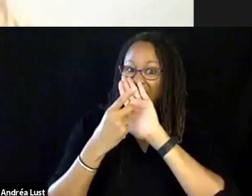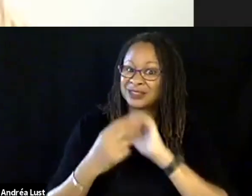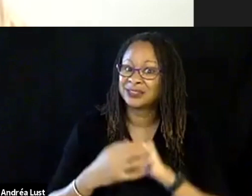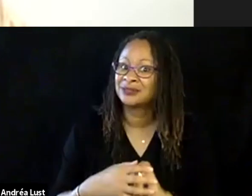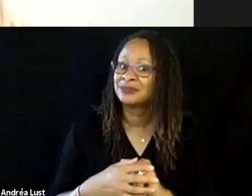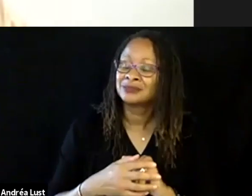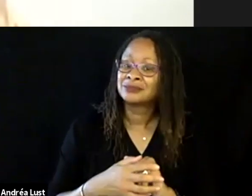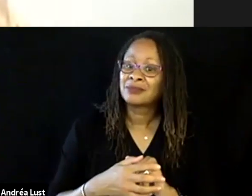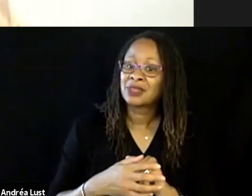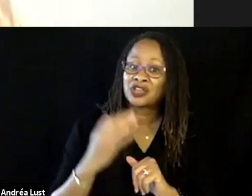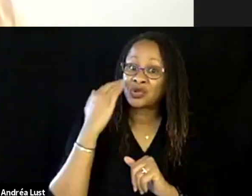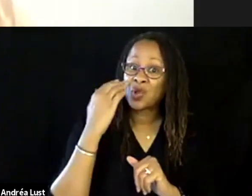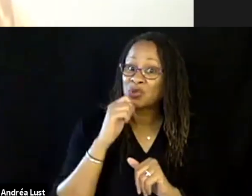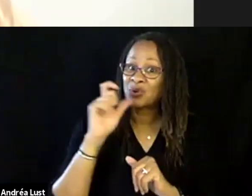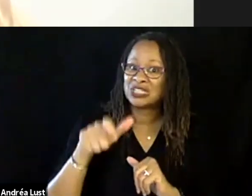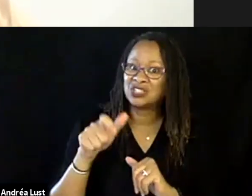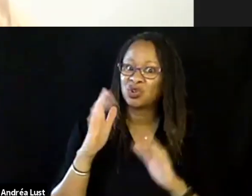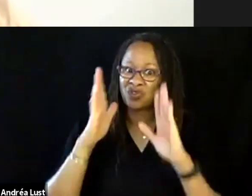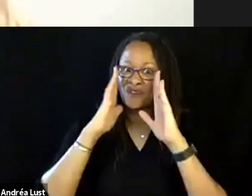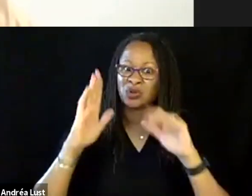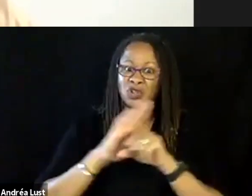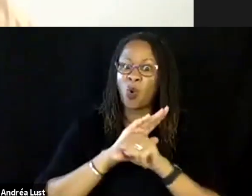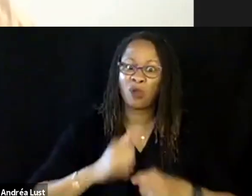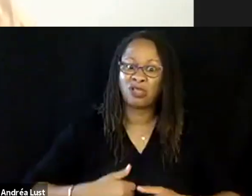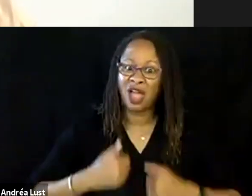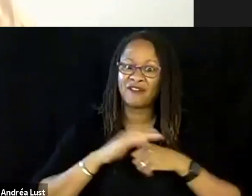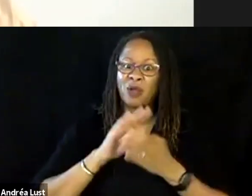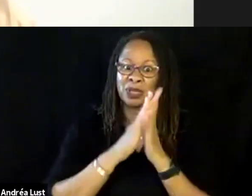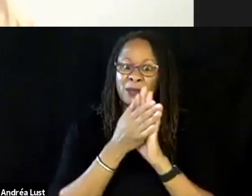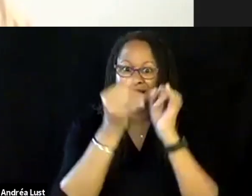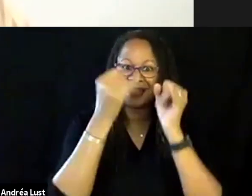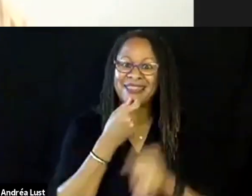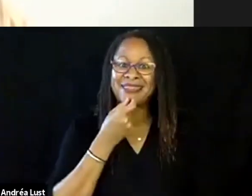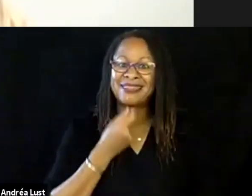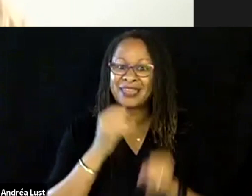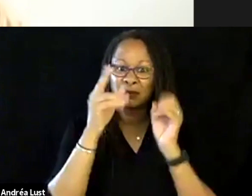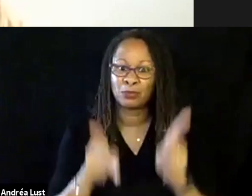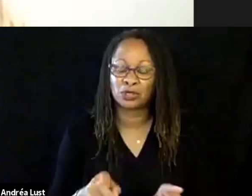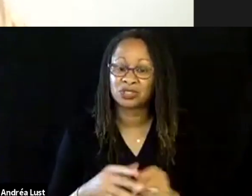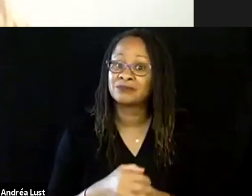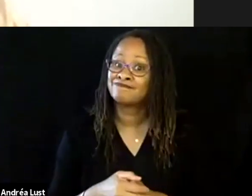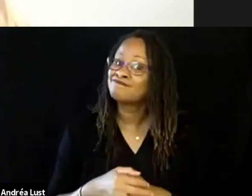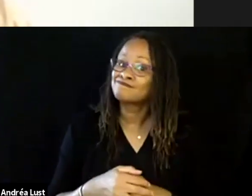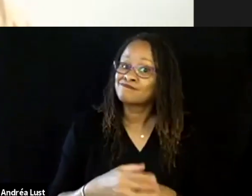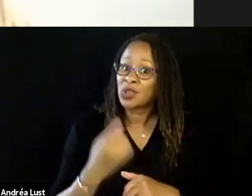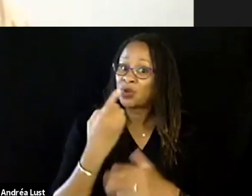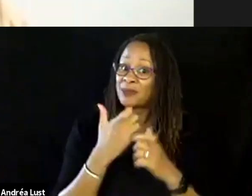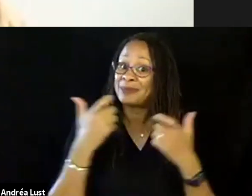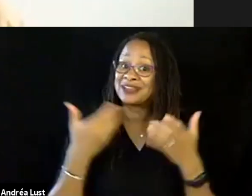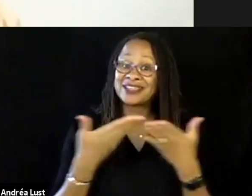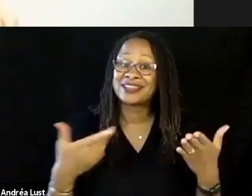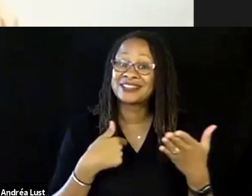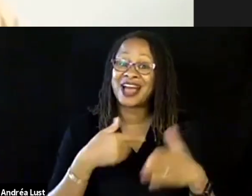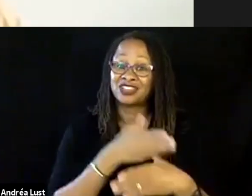you don't have to dedicate your entire life to becoming a thin person? And one of the biggest things that I share with people who are